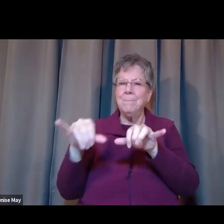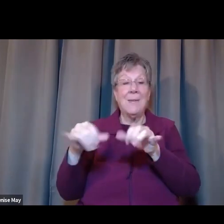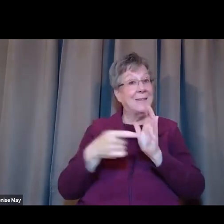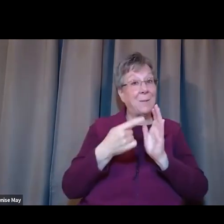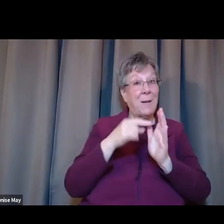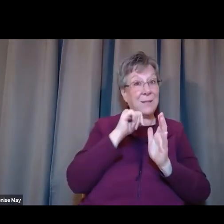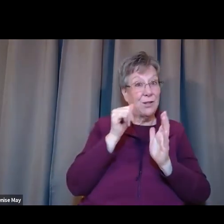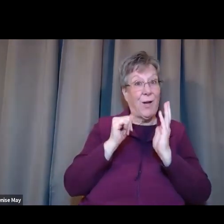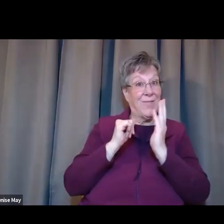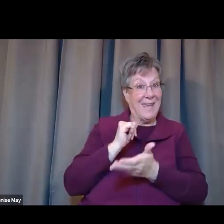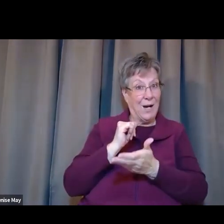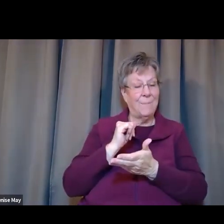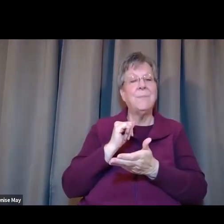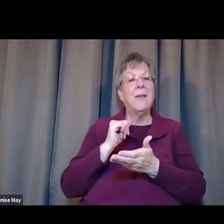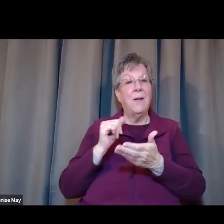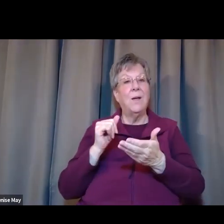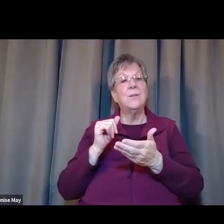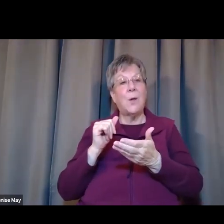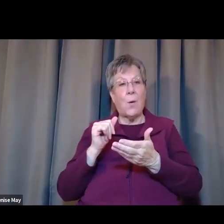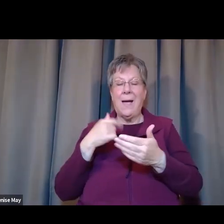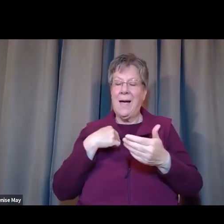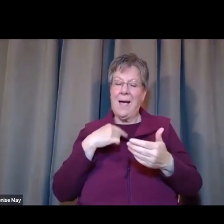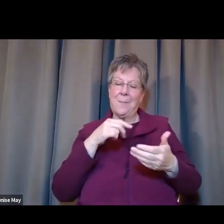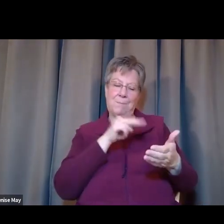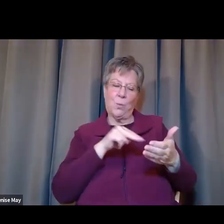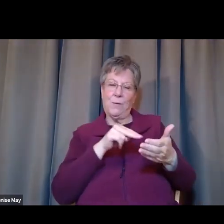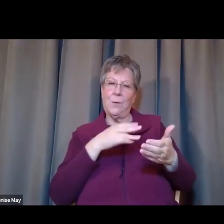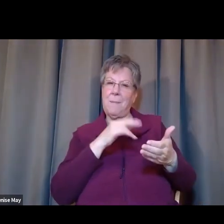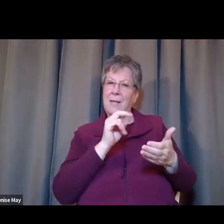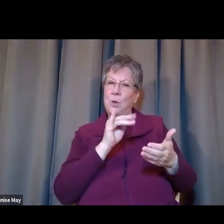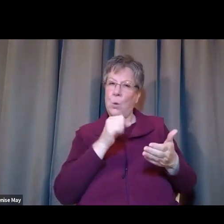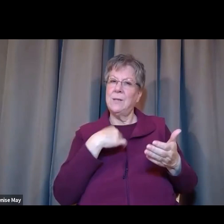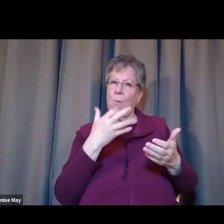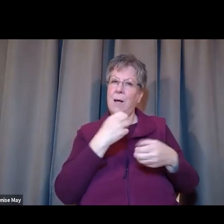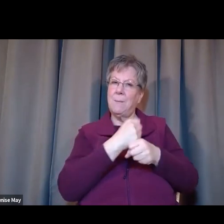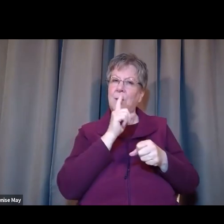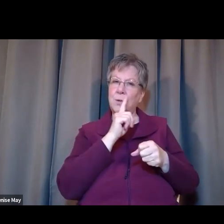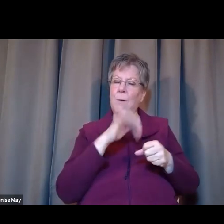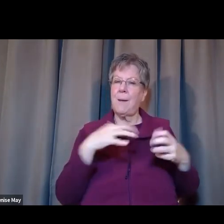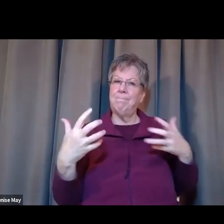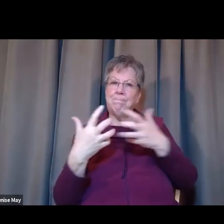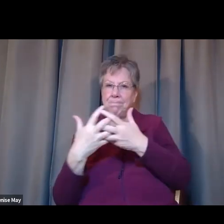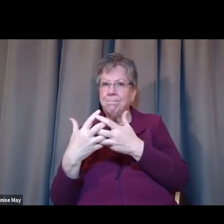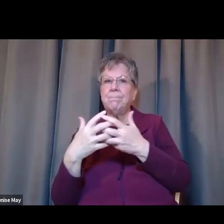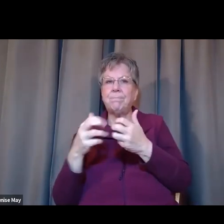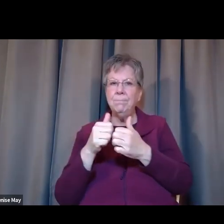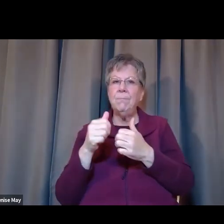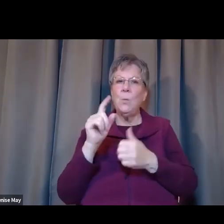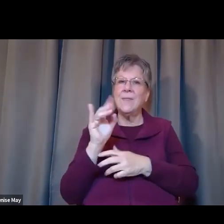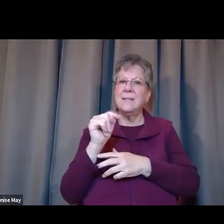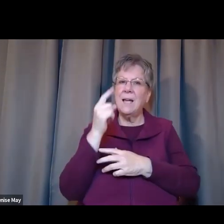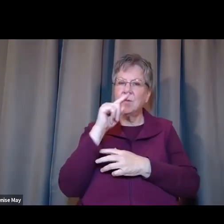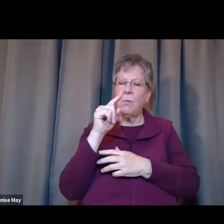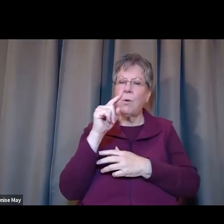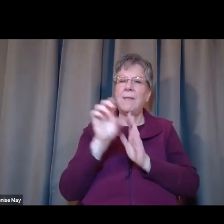mind, you'll forgive me if I'm sort of reviewing my notes here, but I want to make sure that I'm kind of hewing to the text of the Constitution and federal